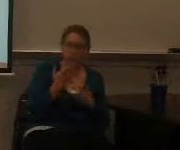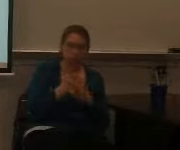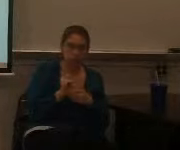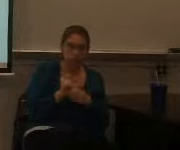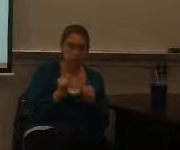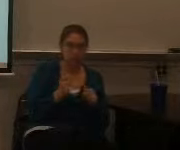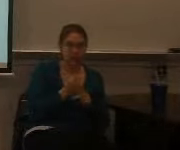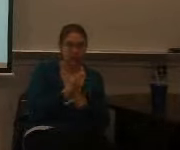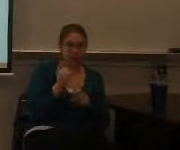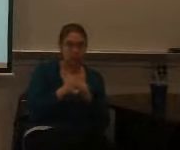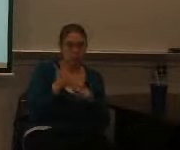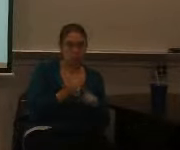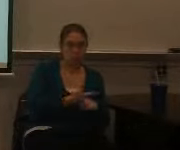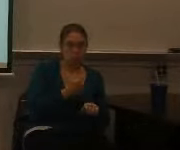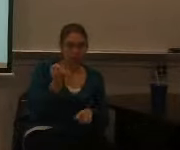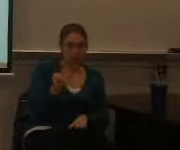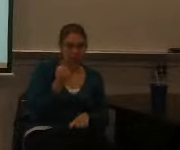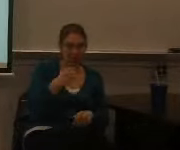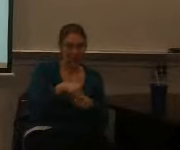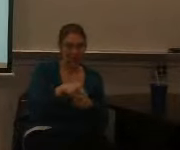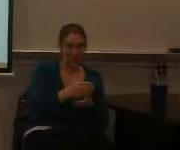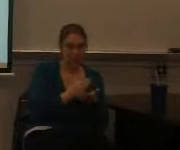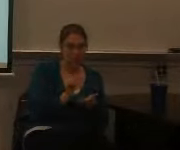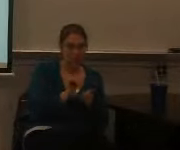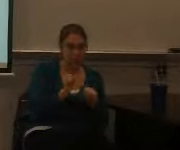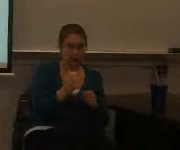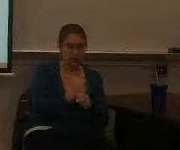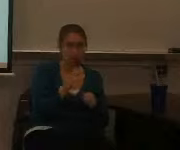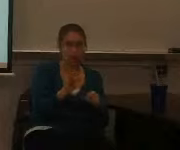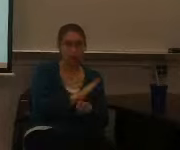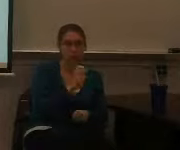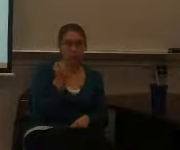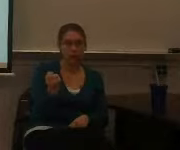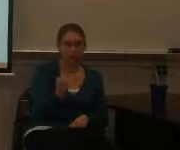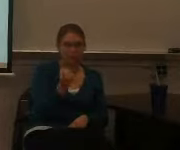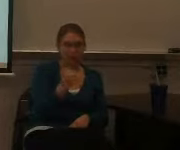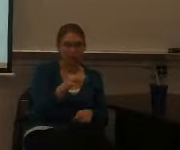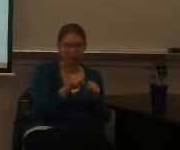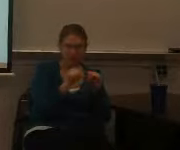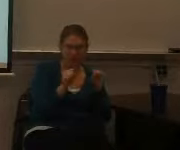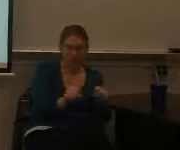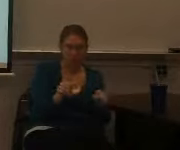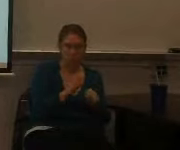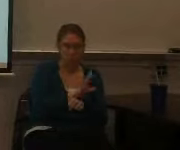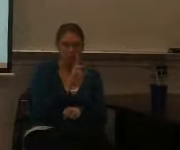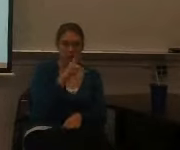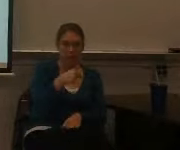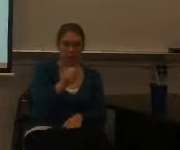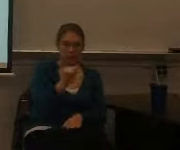how long it's retained in this part of it too. So you get actually the full retention of the system, the full uptake length.